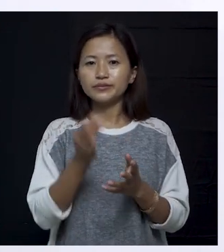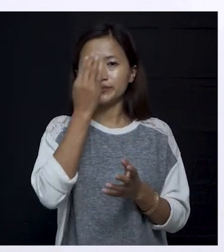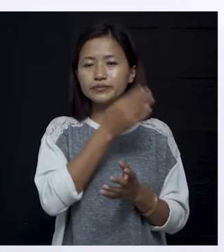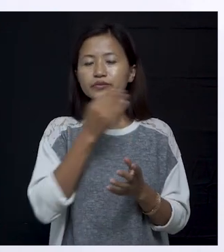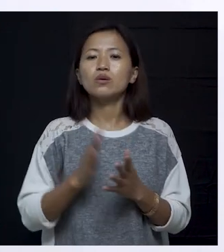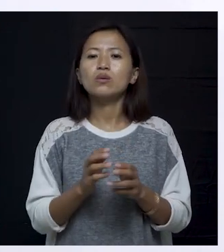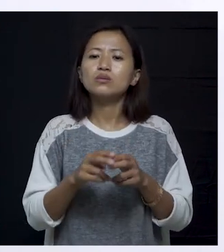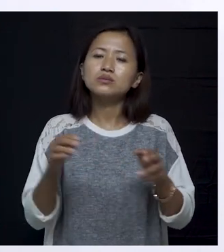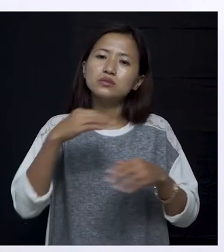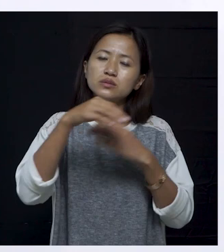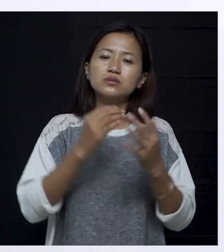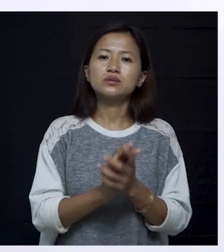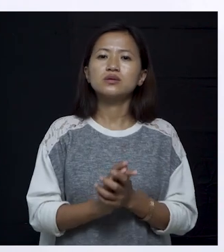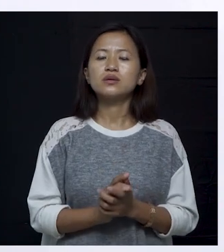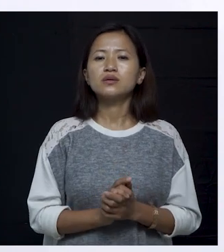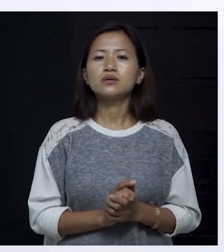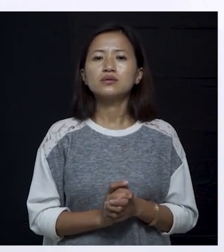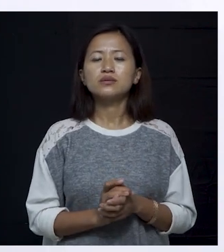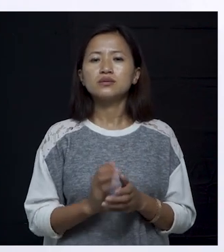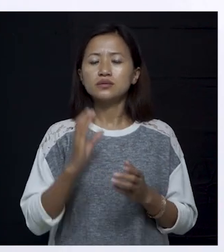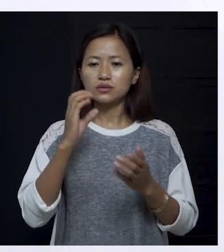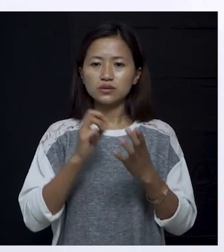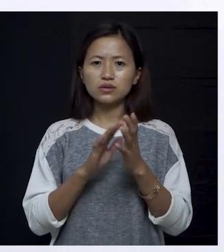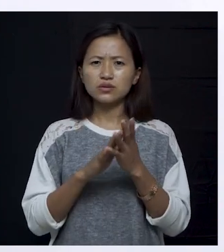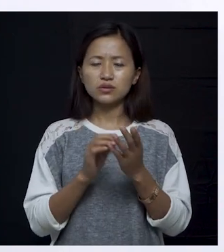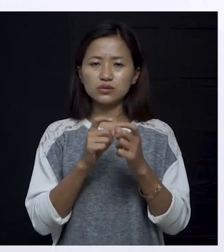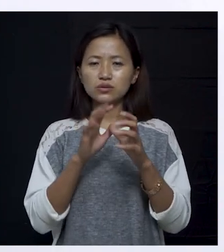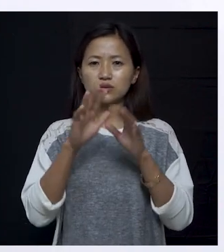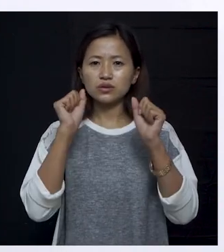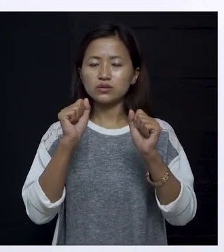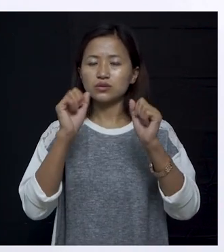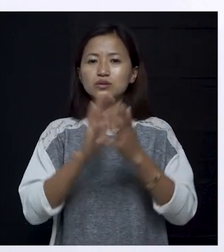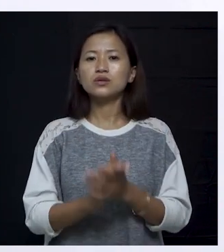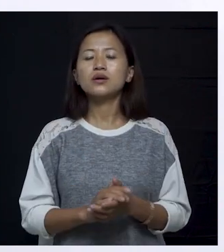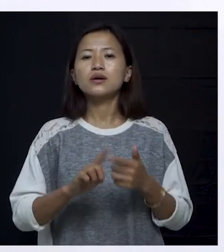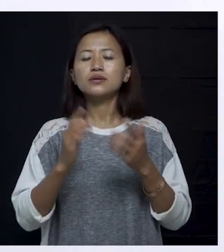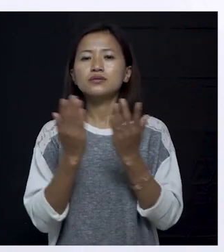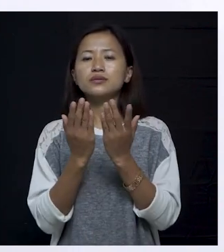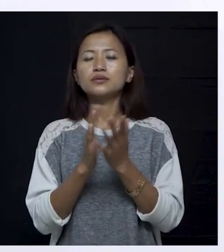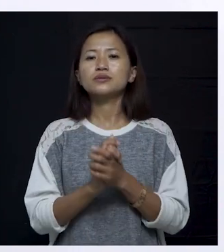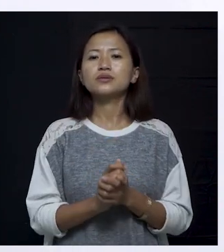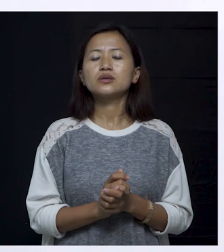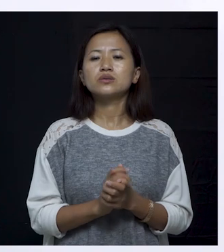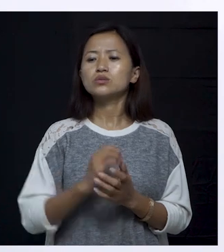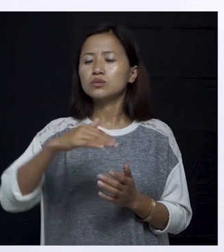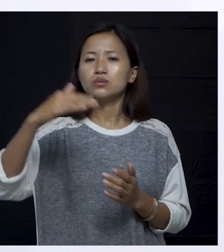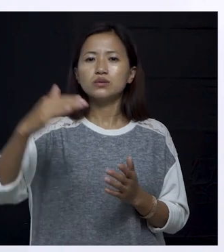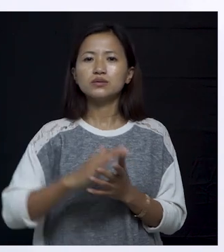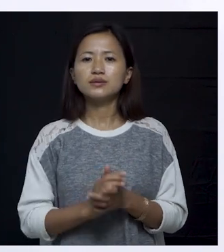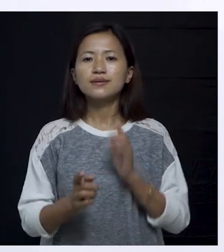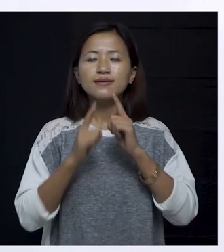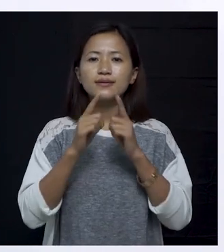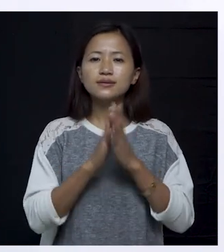freedom of religion, okay? Then we have this constitutional remedies, then the educational rights and so on. Then we have